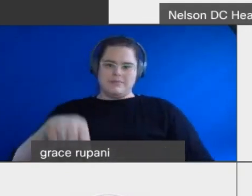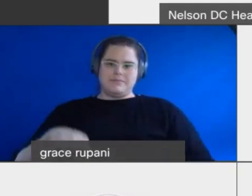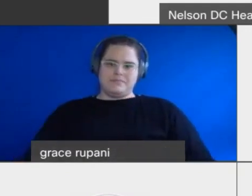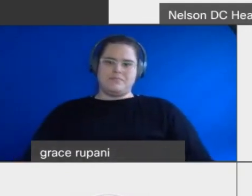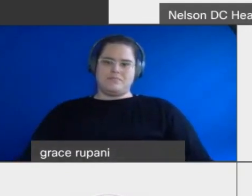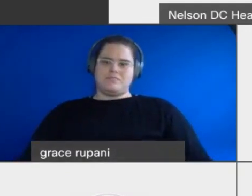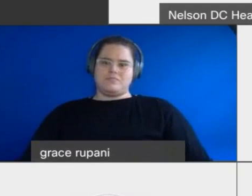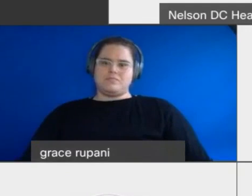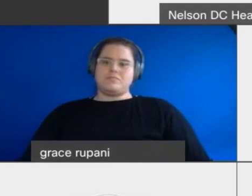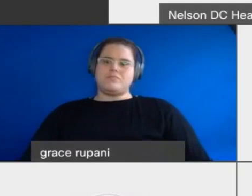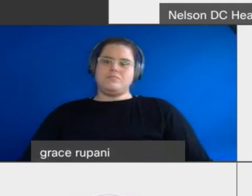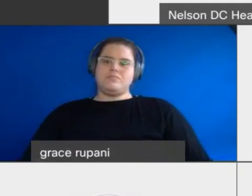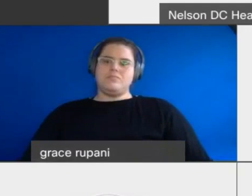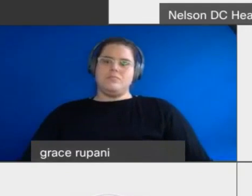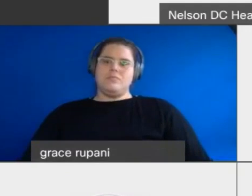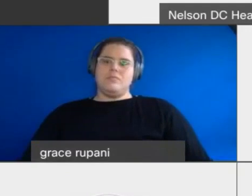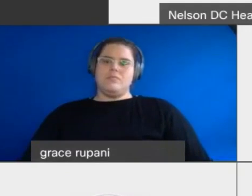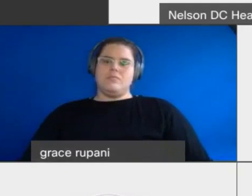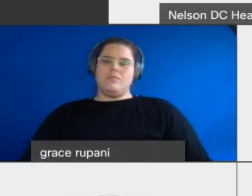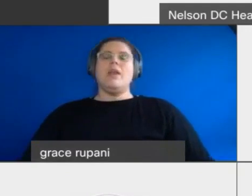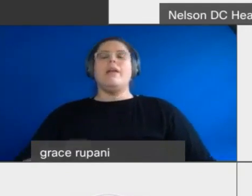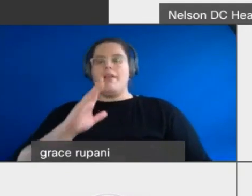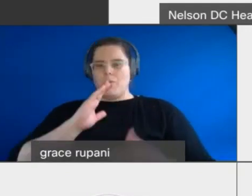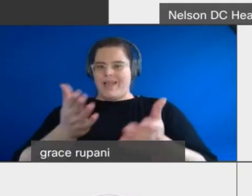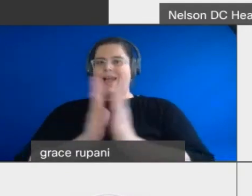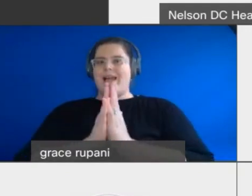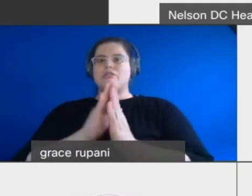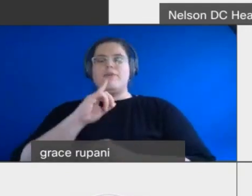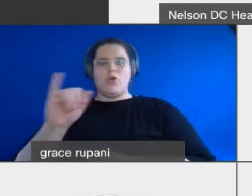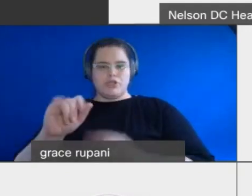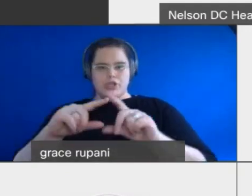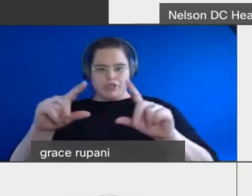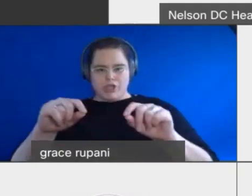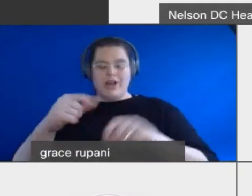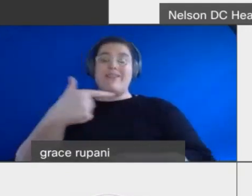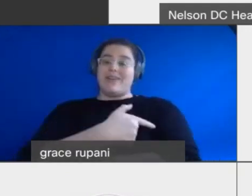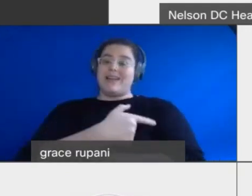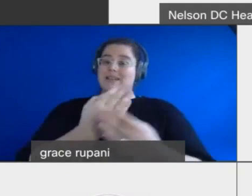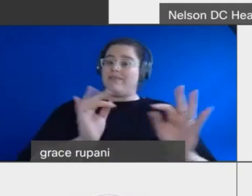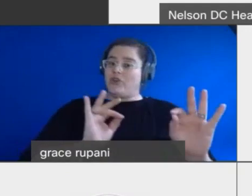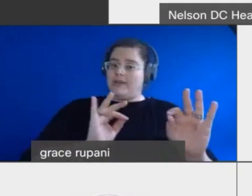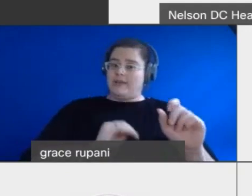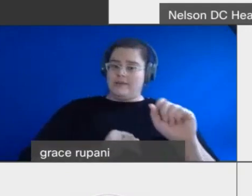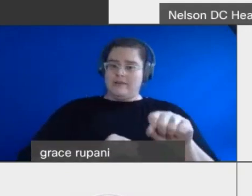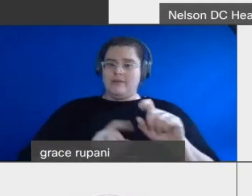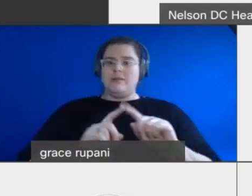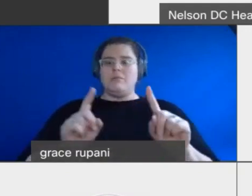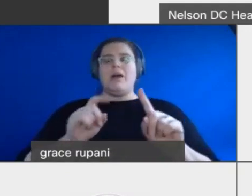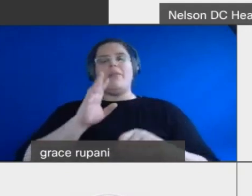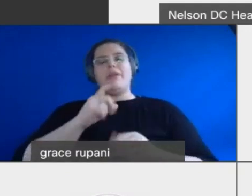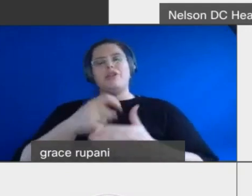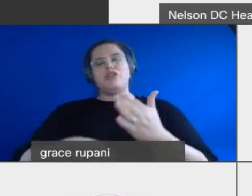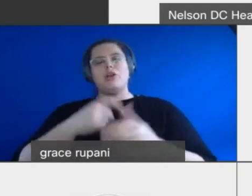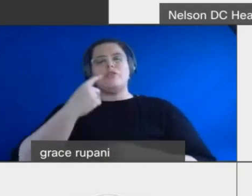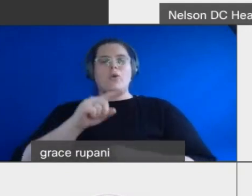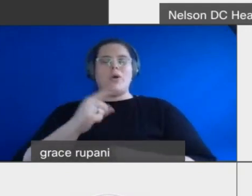They will ask you for your insurance card. The vaccine is free, but to the extent that they charge for administration of the vaccine,